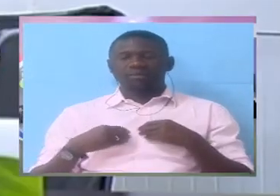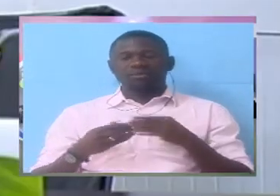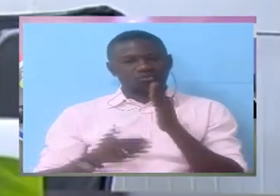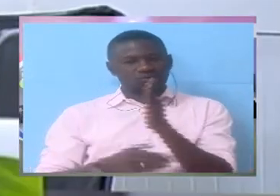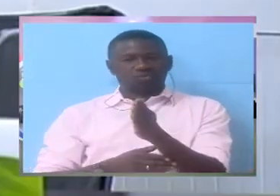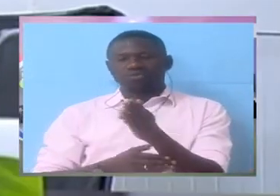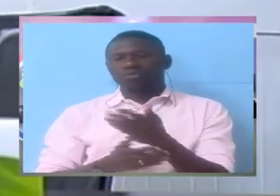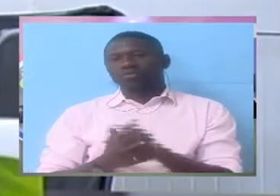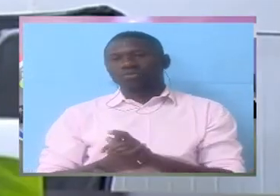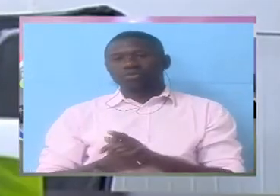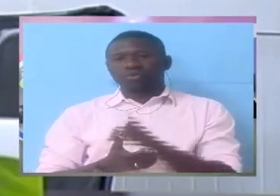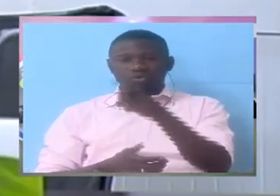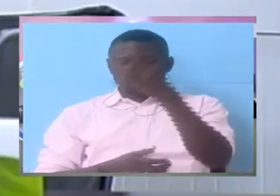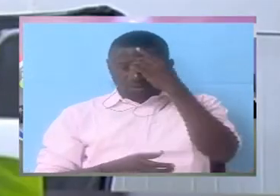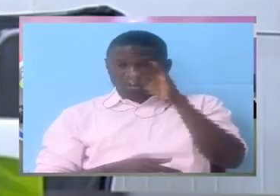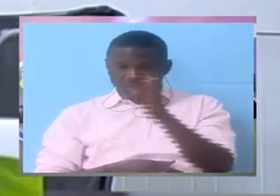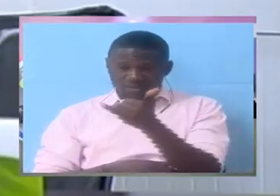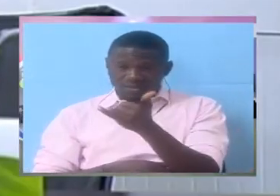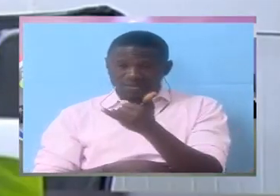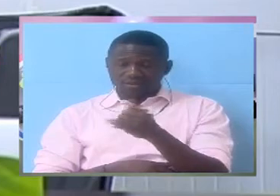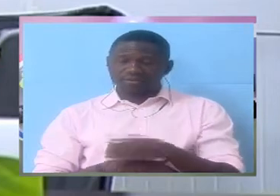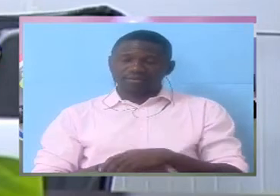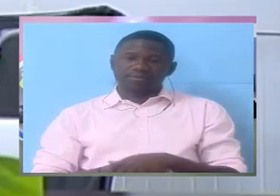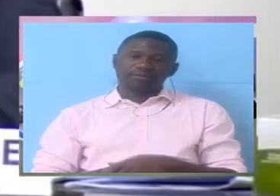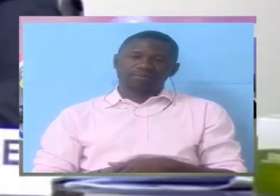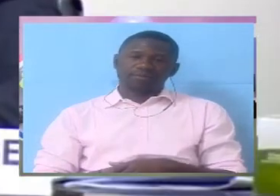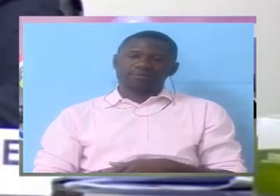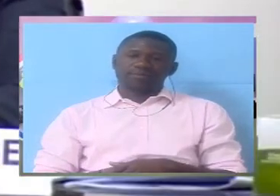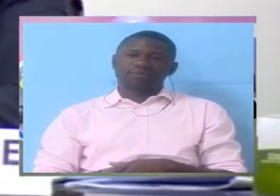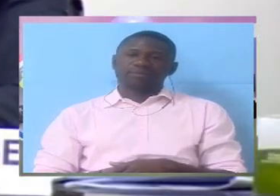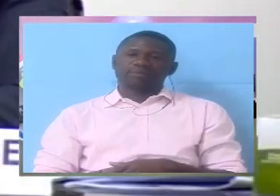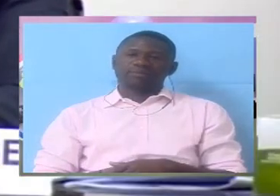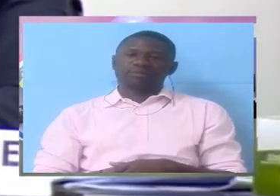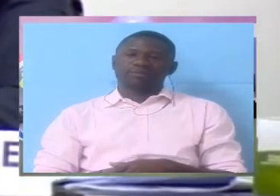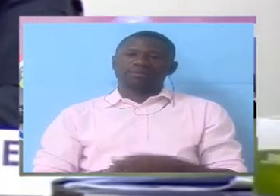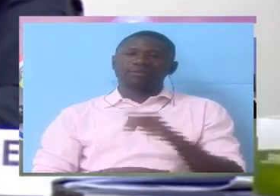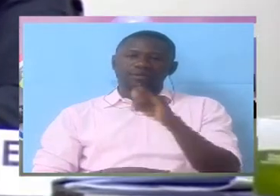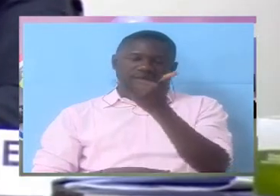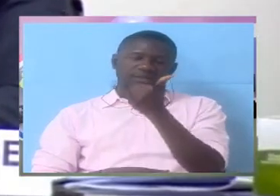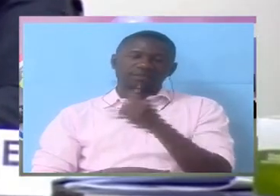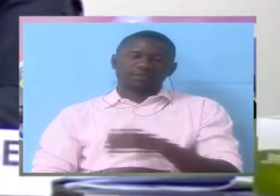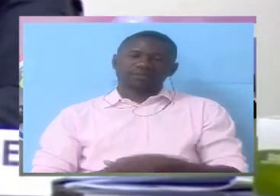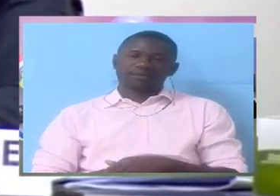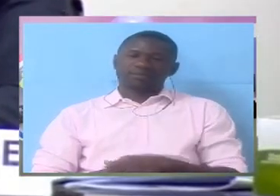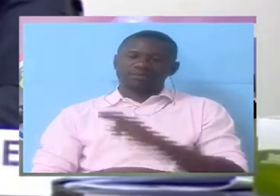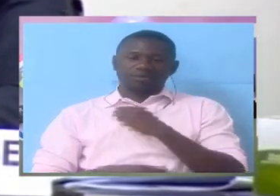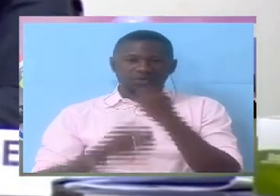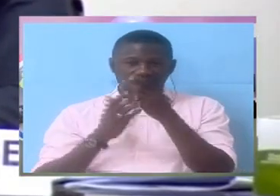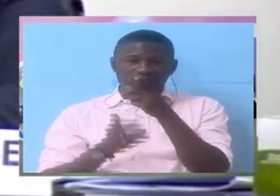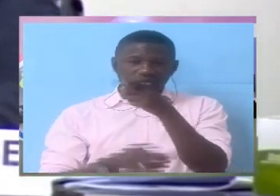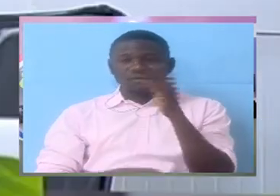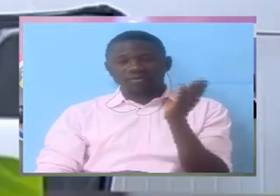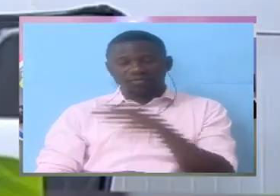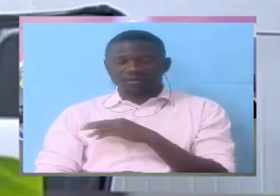You agree? Yeah. I wouldn't say you lied. I'll be courteous.